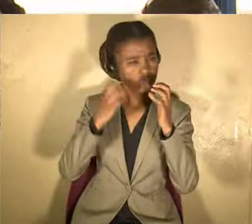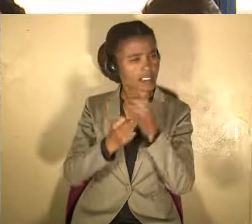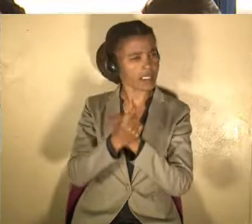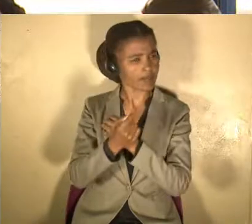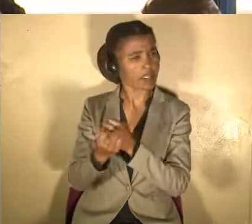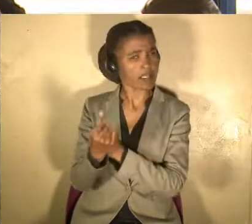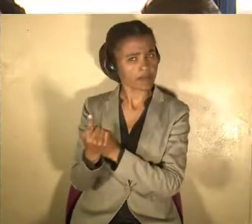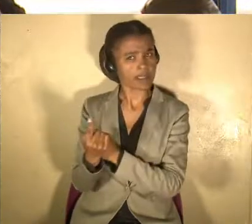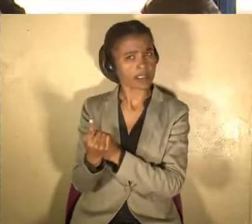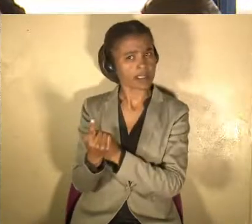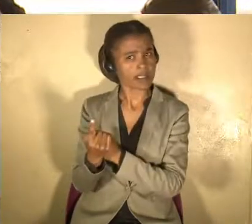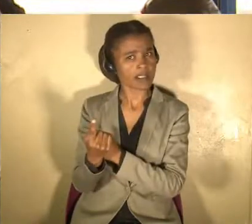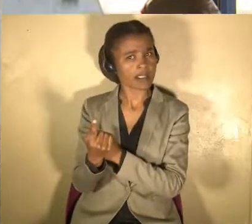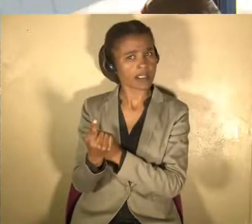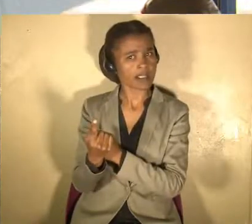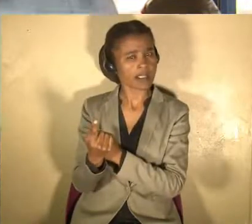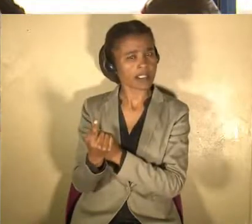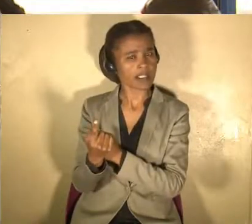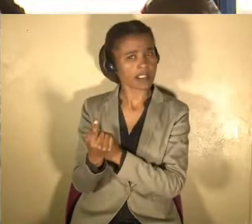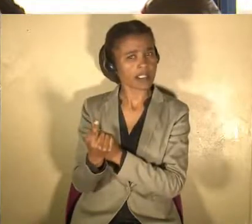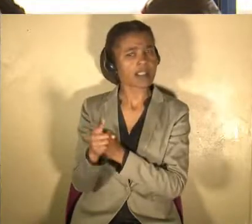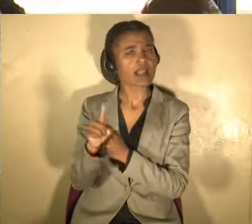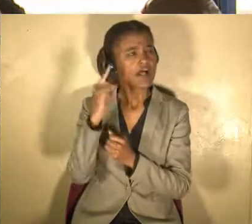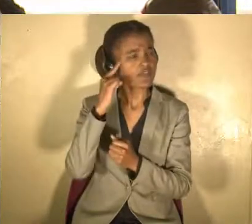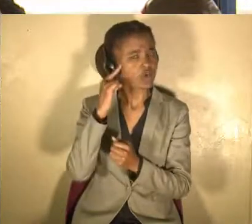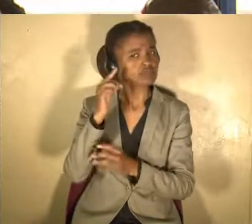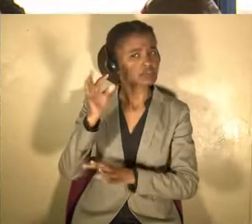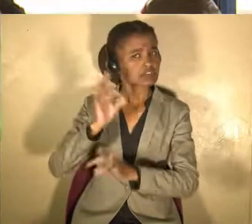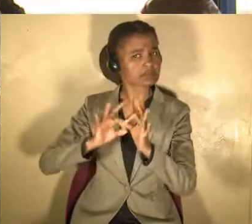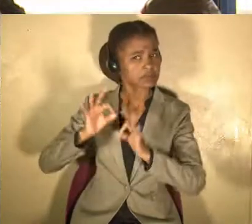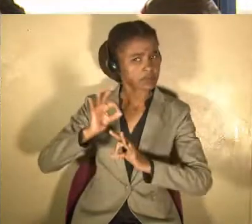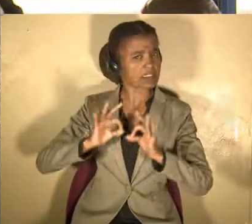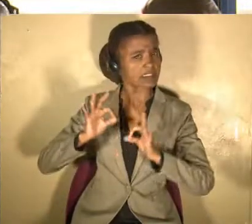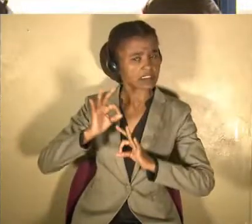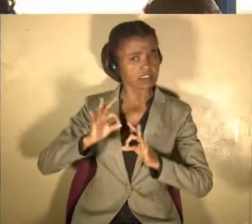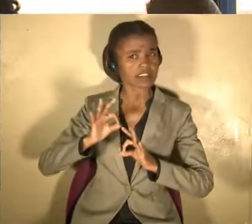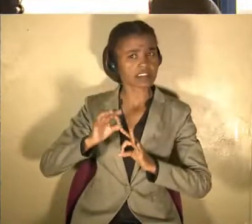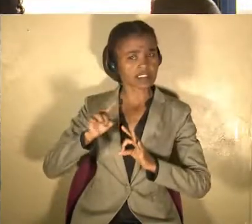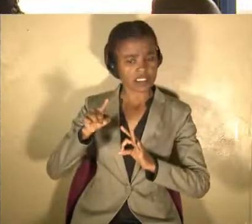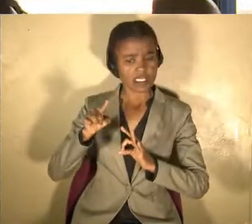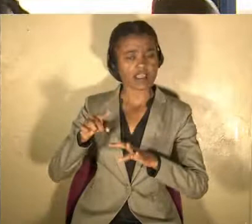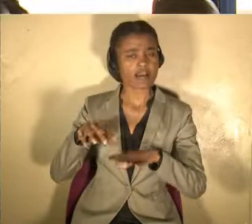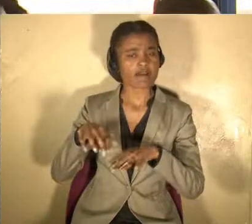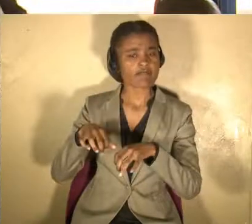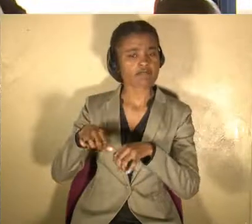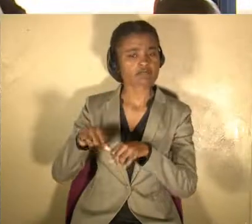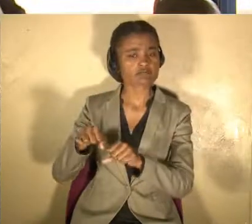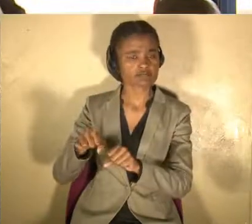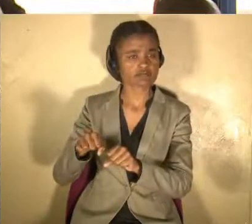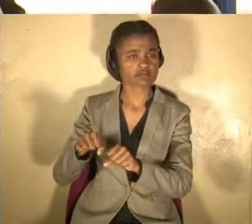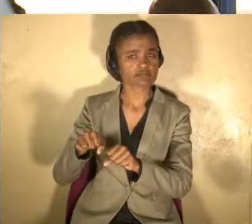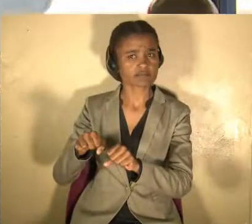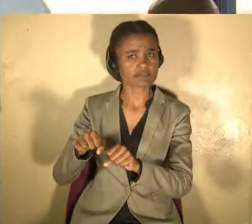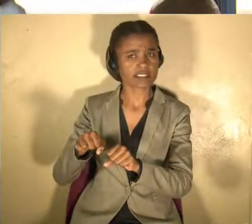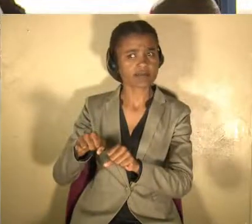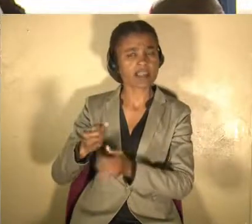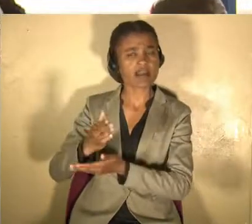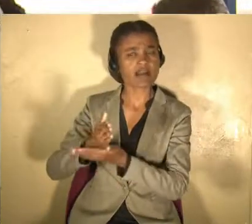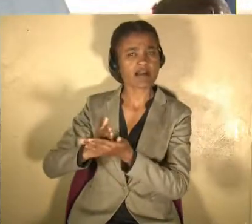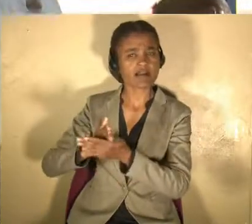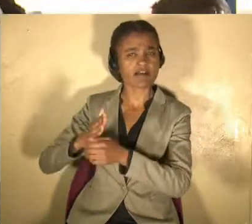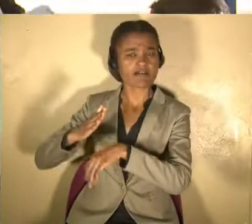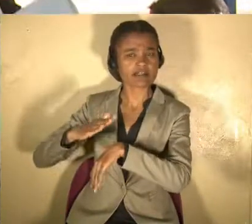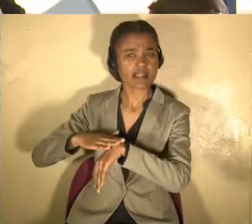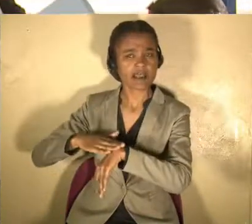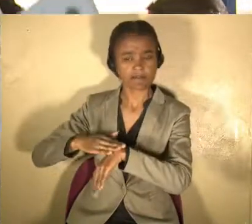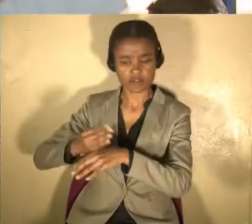care iphelelaphi ngiyawuzwa ukuthi 18 years kunalapho ilapsa khona of 21 if ever umntwana osaye esikoleni, but it doesn't address